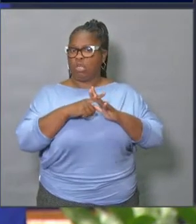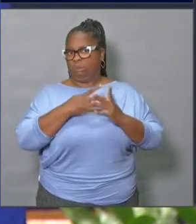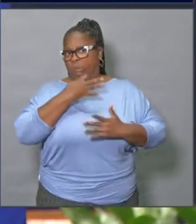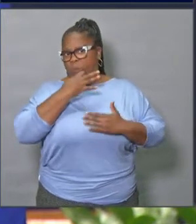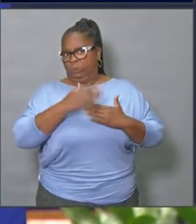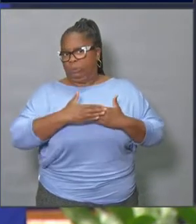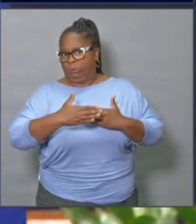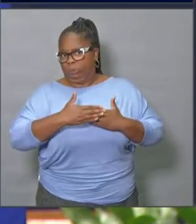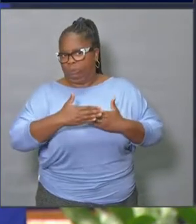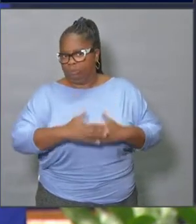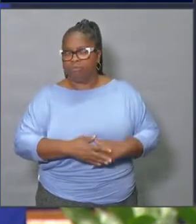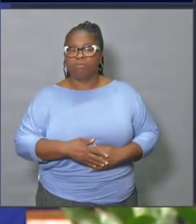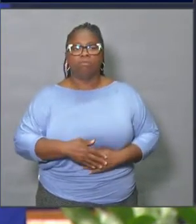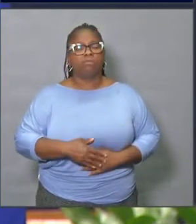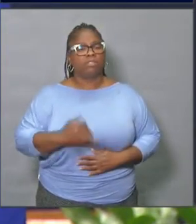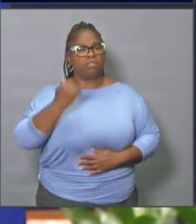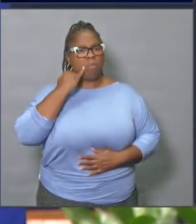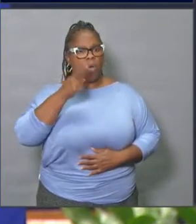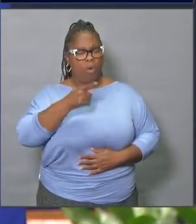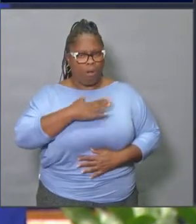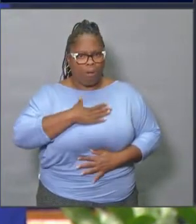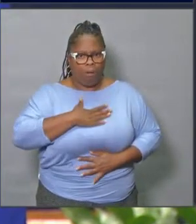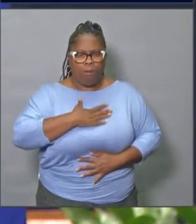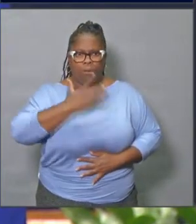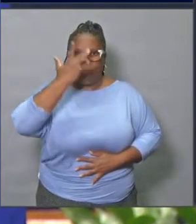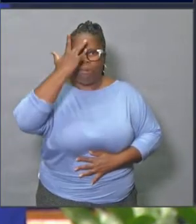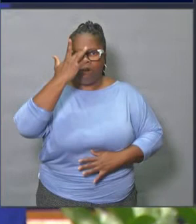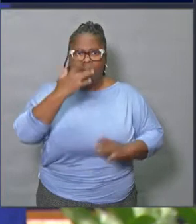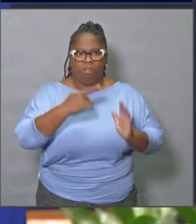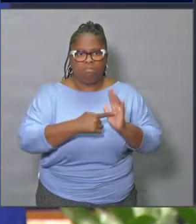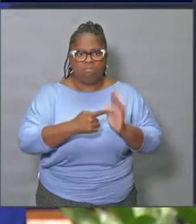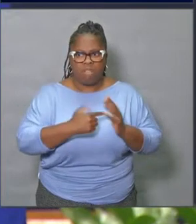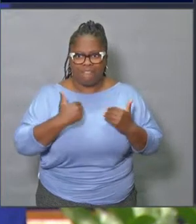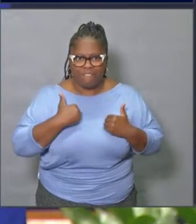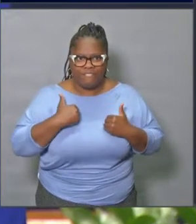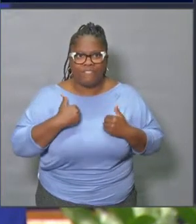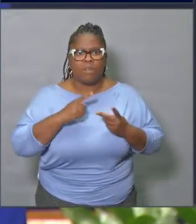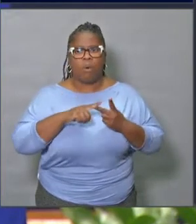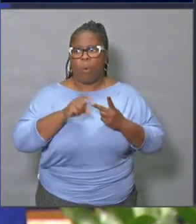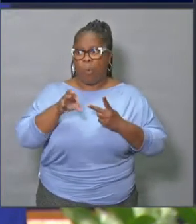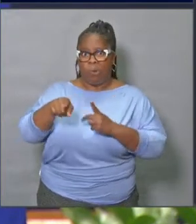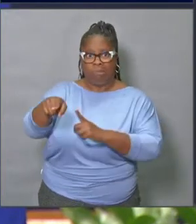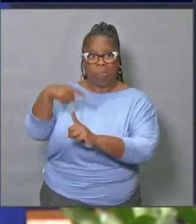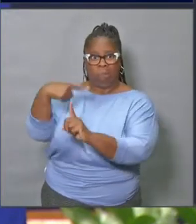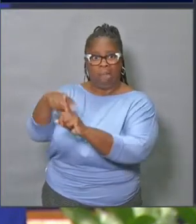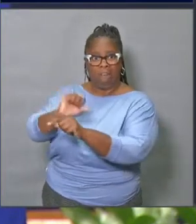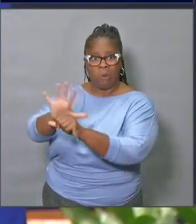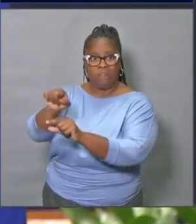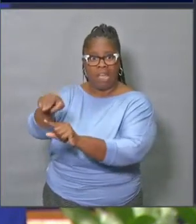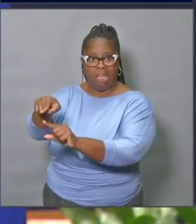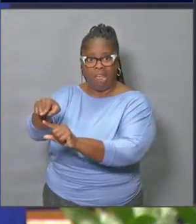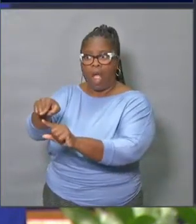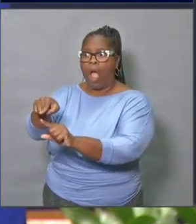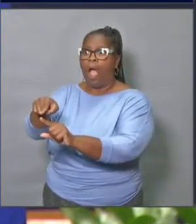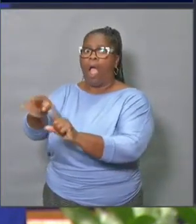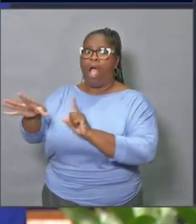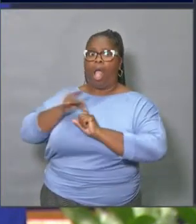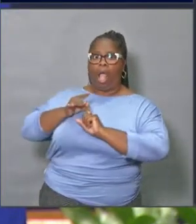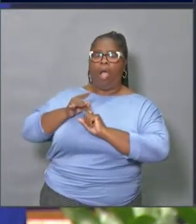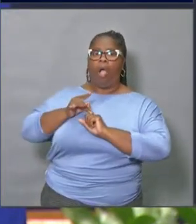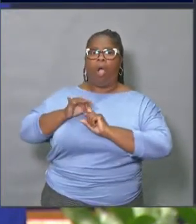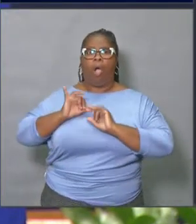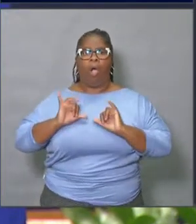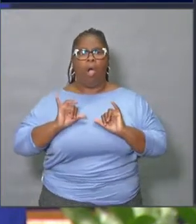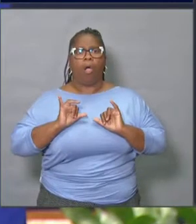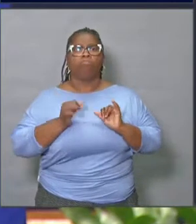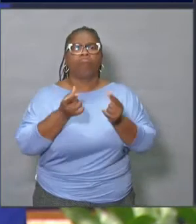near future. If you do develop symptoms or are exposed to someone who is known to be positive for COVID-19, you have several